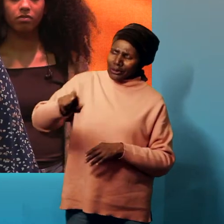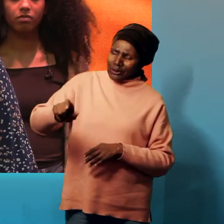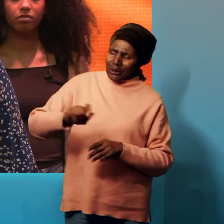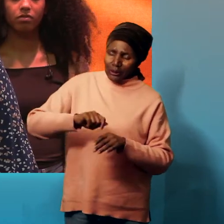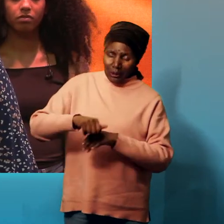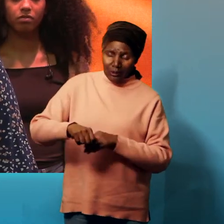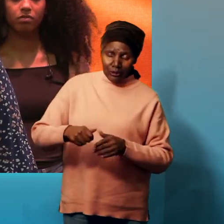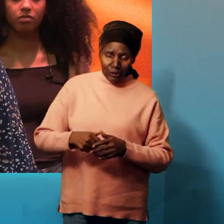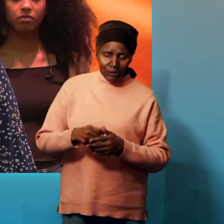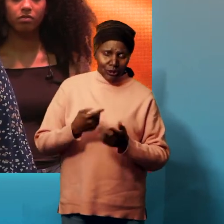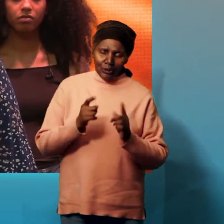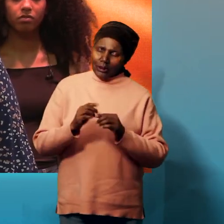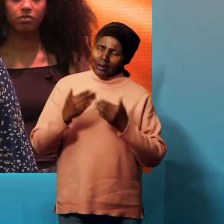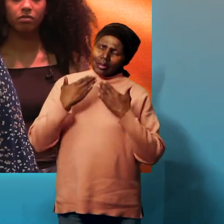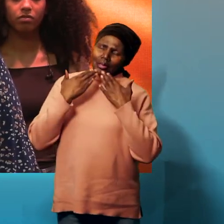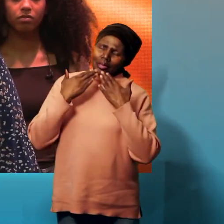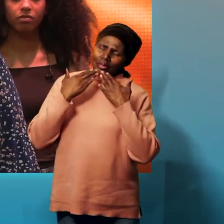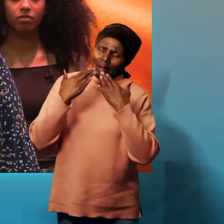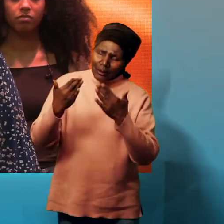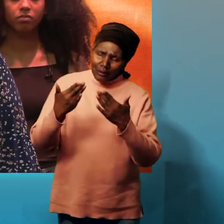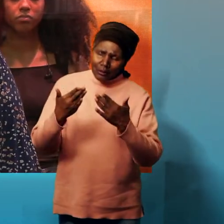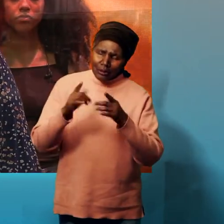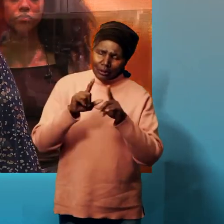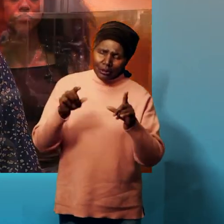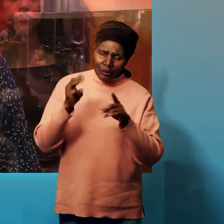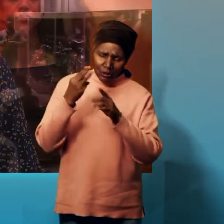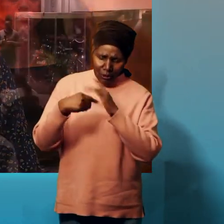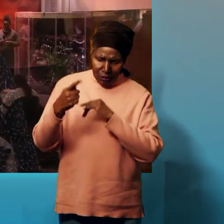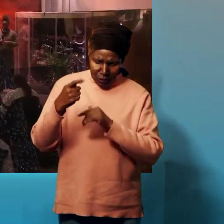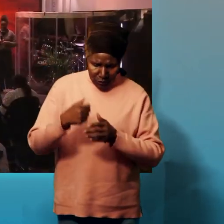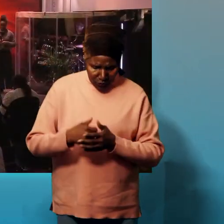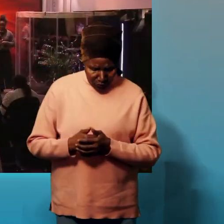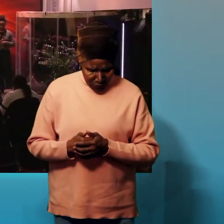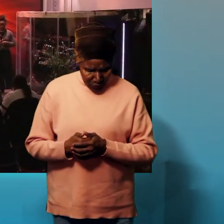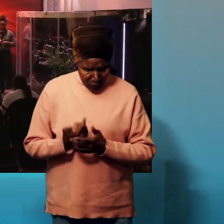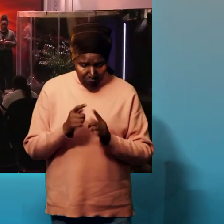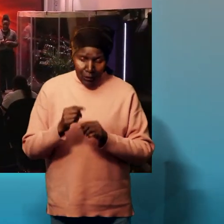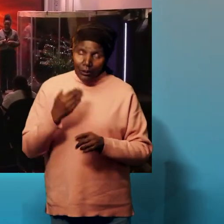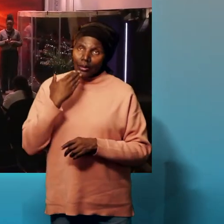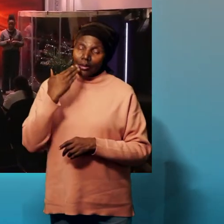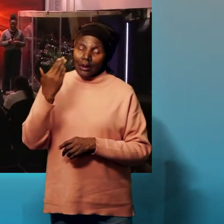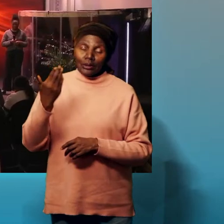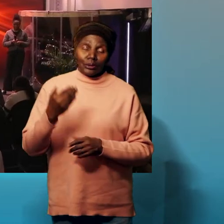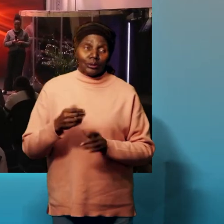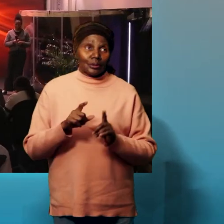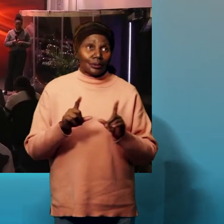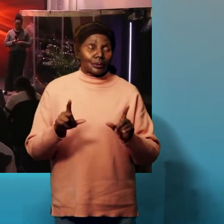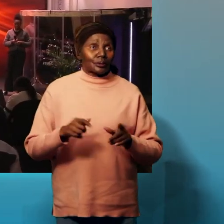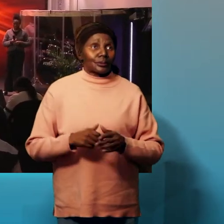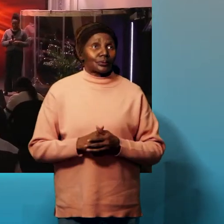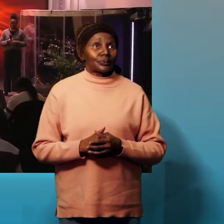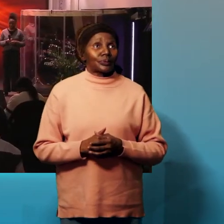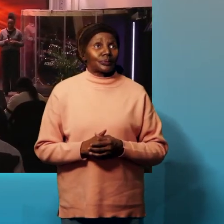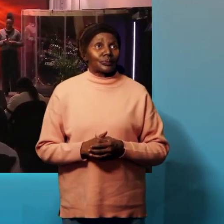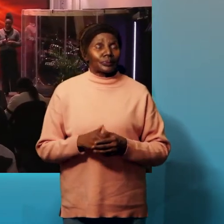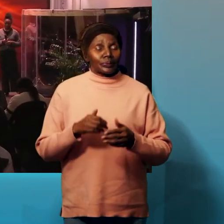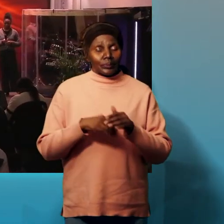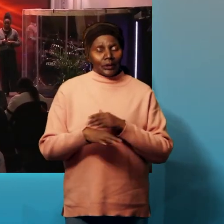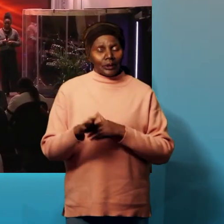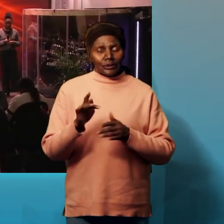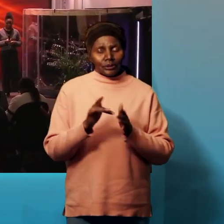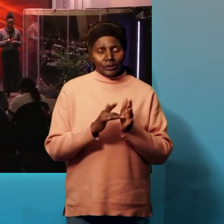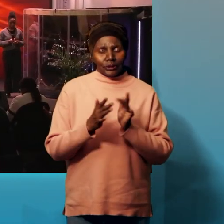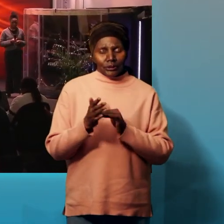And we are indeed thankful, Lord. We thank you, Lord. In Jesus'